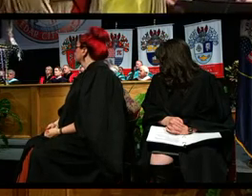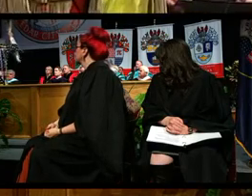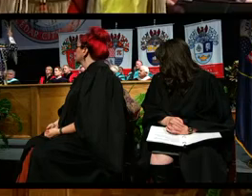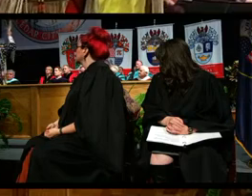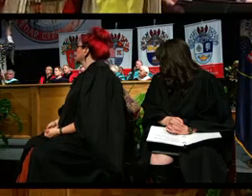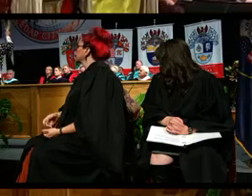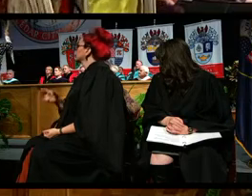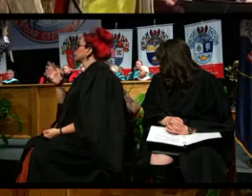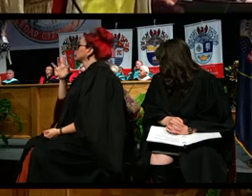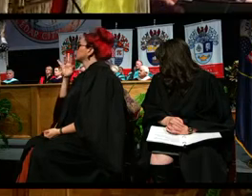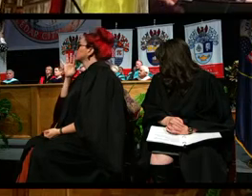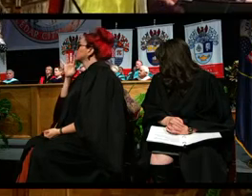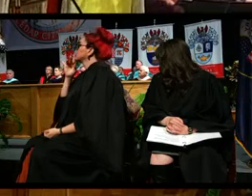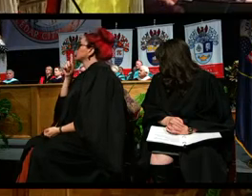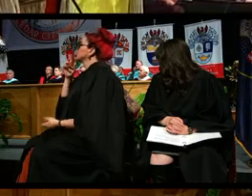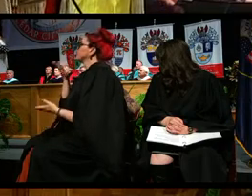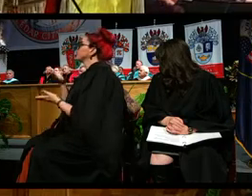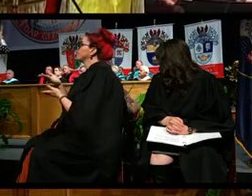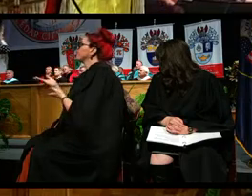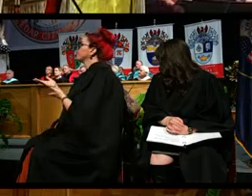Moananga, emeakang,